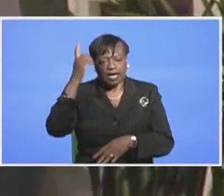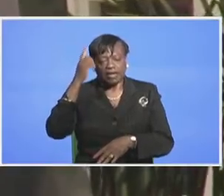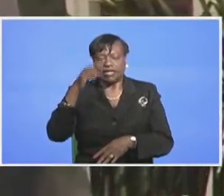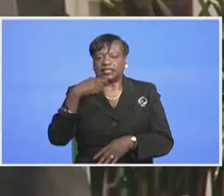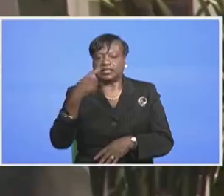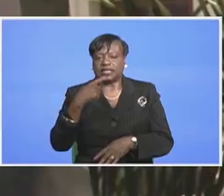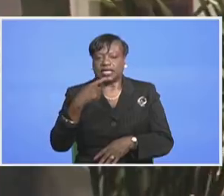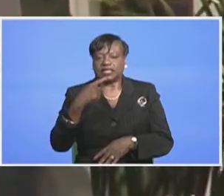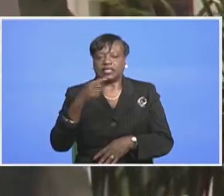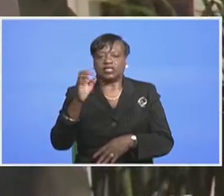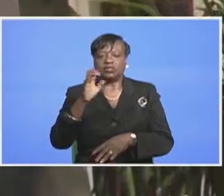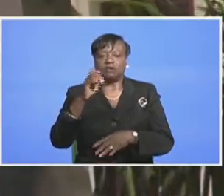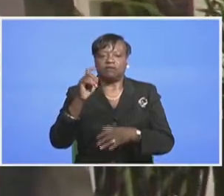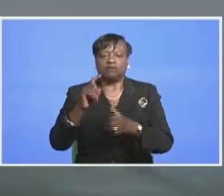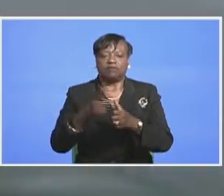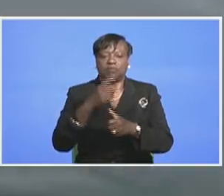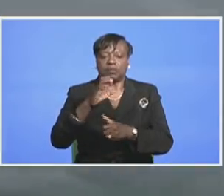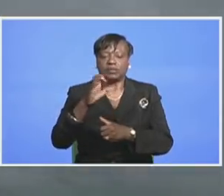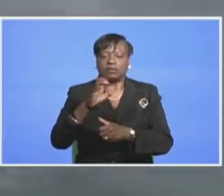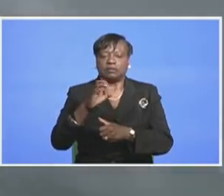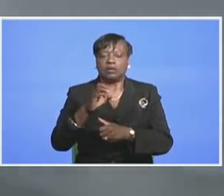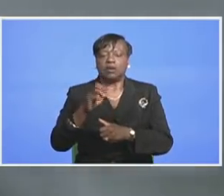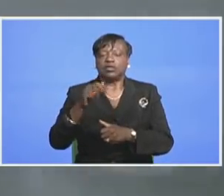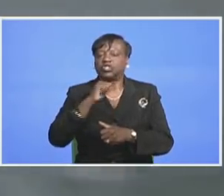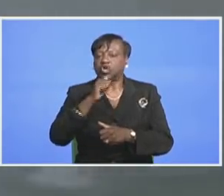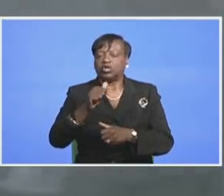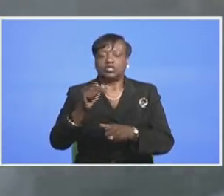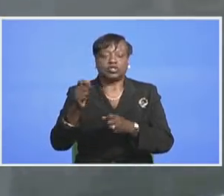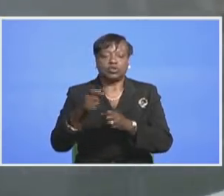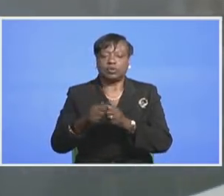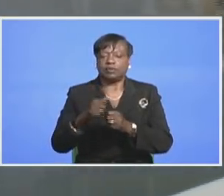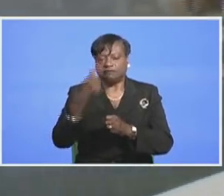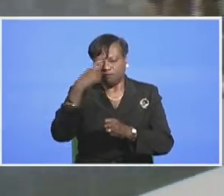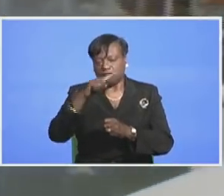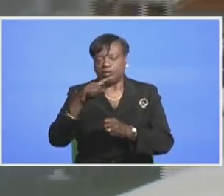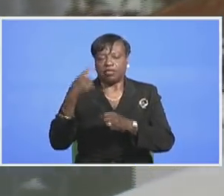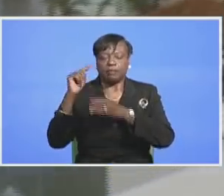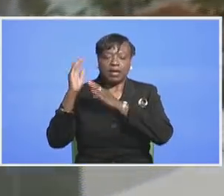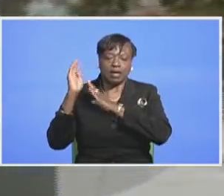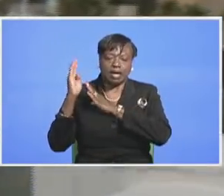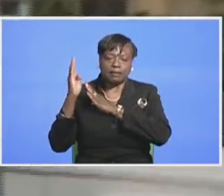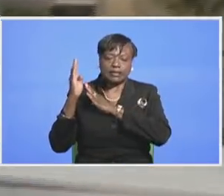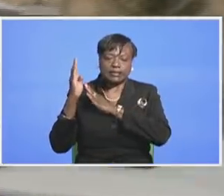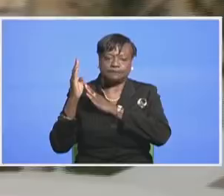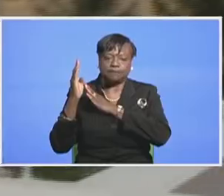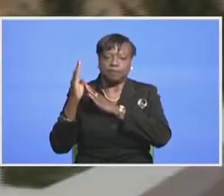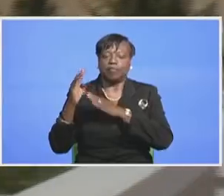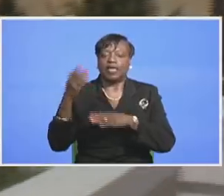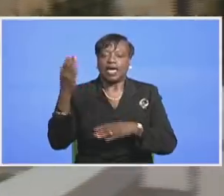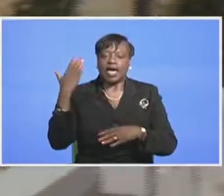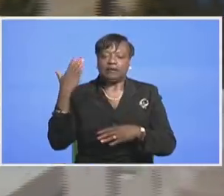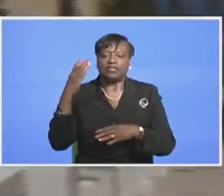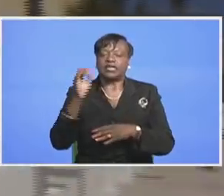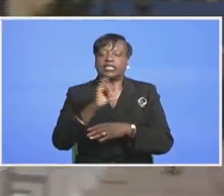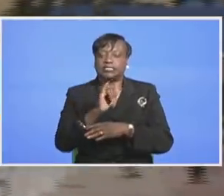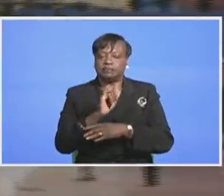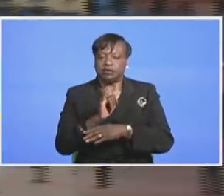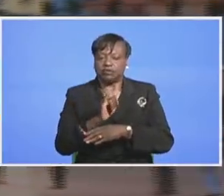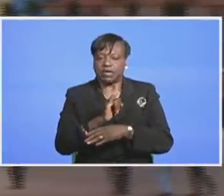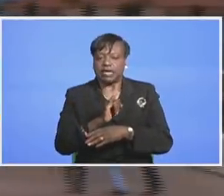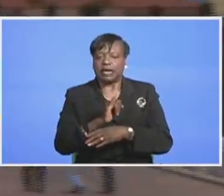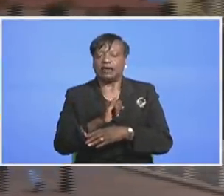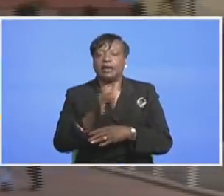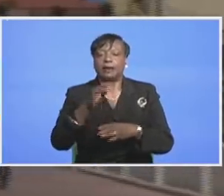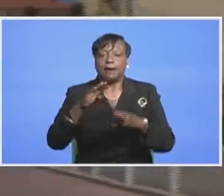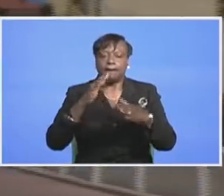was unsuitable to invest in the Bahamas when the company made its bid after former developer Sarkis Merlion filed for Chapter 11 bankruptcy